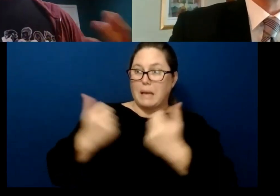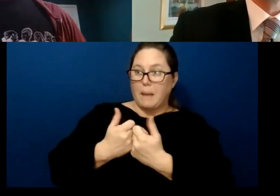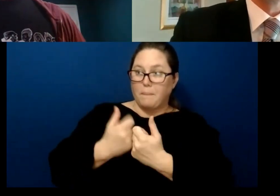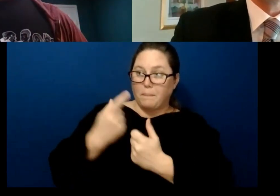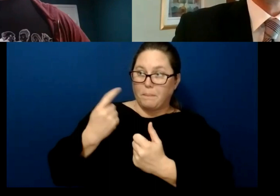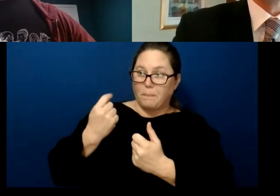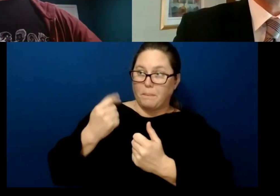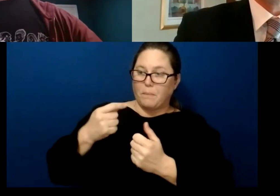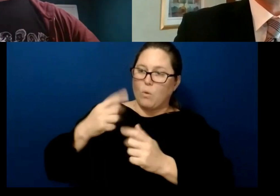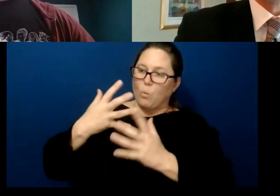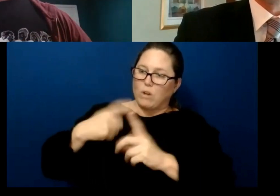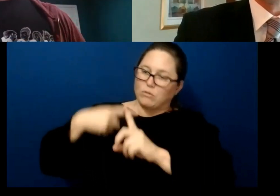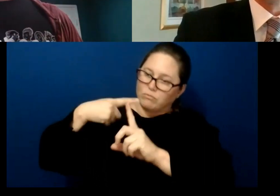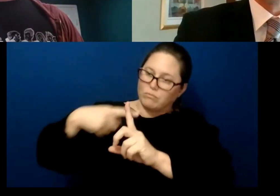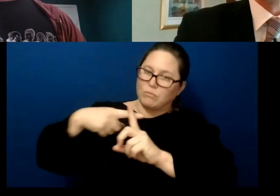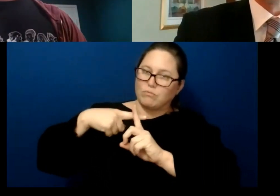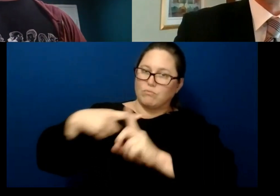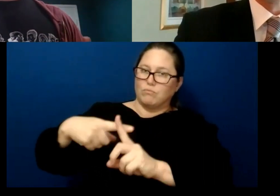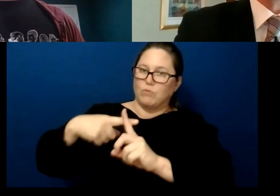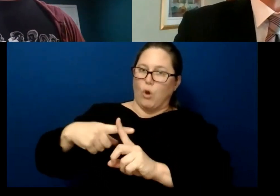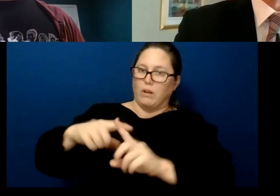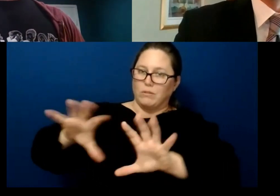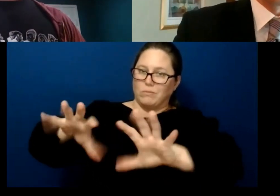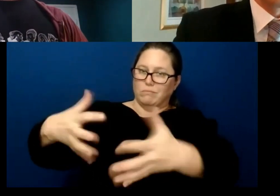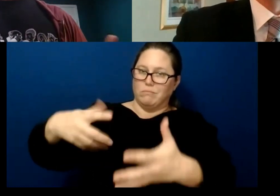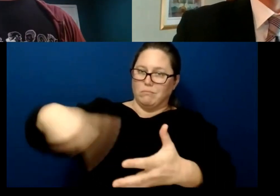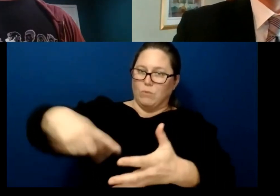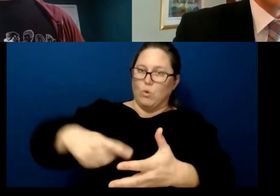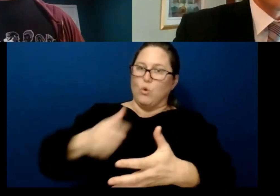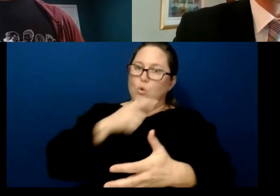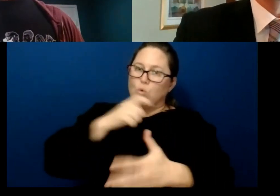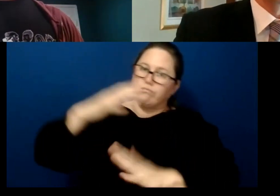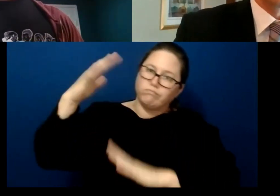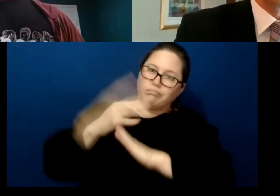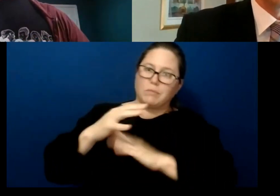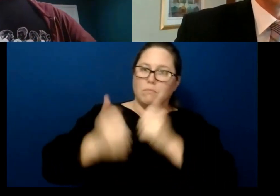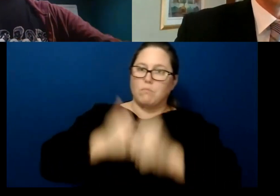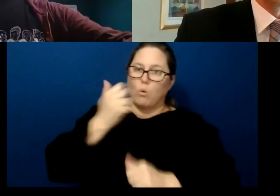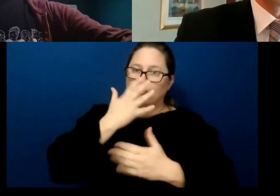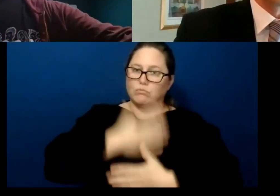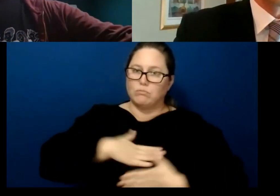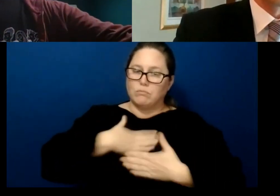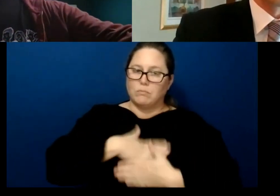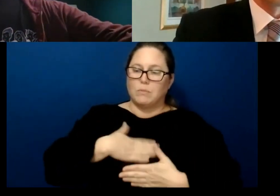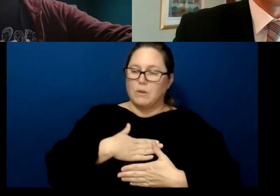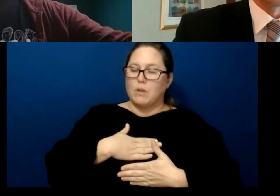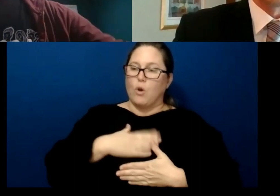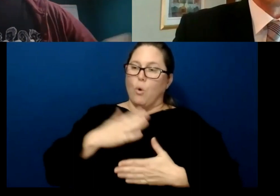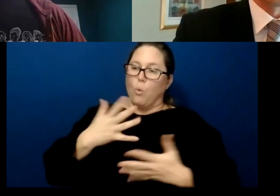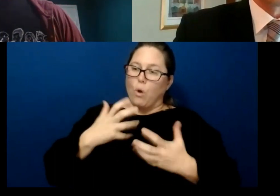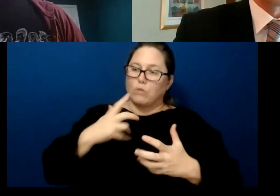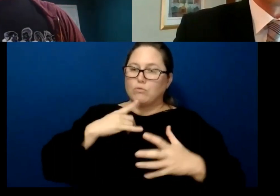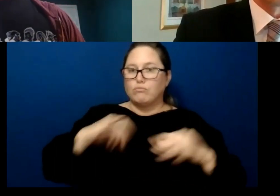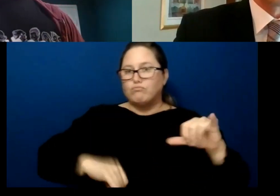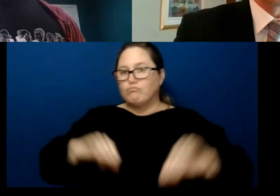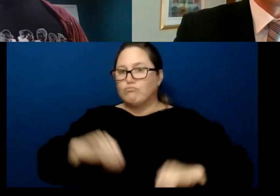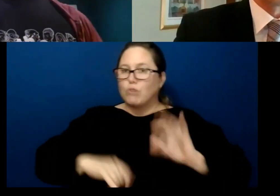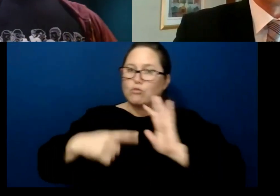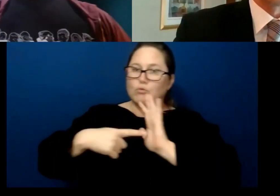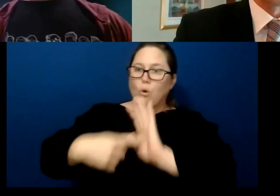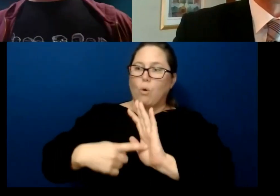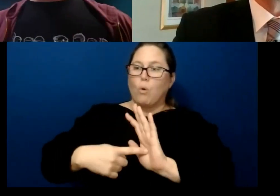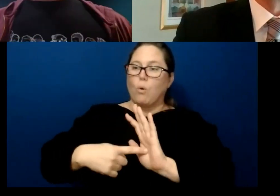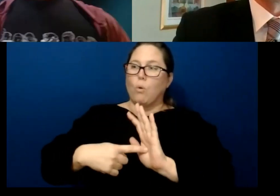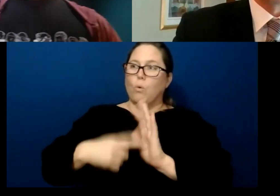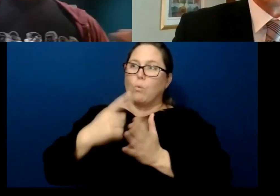we think will most enjoy them, and that we're showing off the stuff that we think is going to be the most exciting or appealing to the